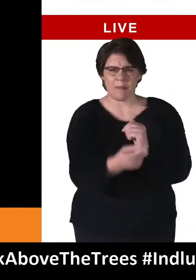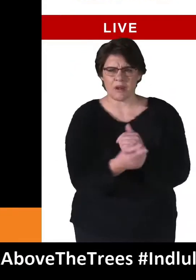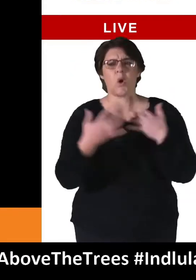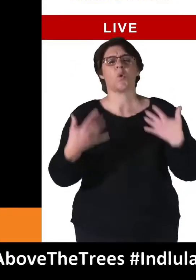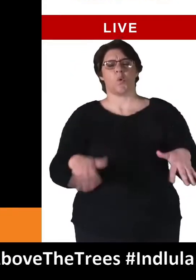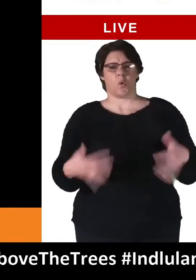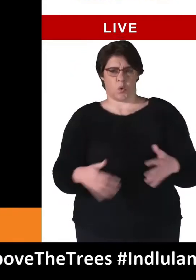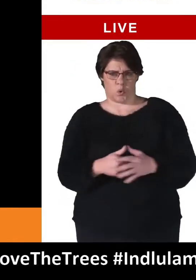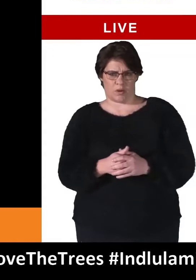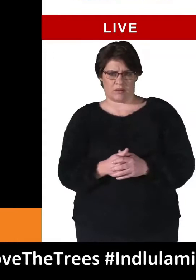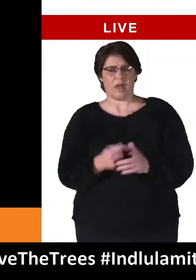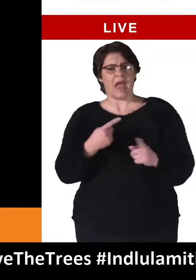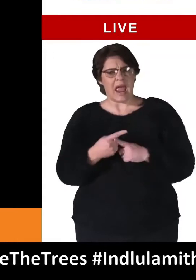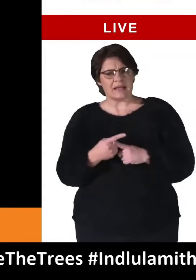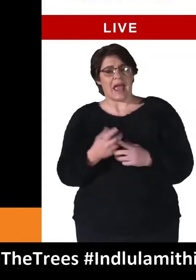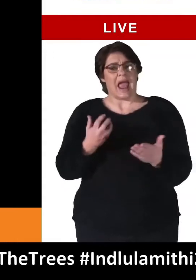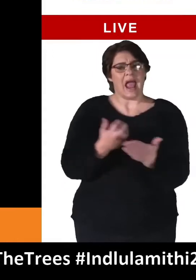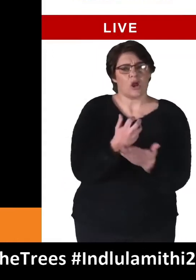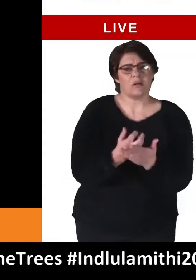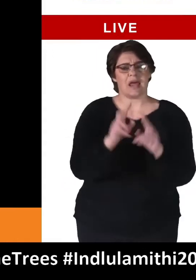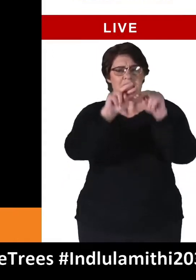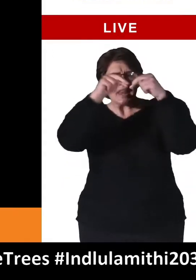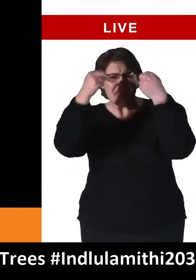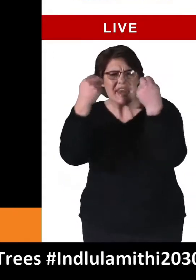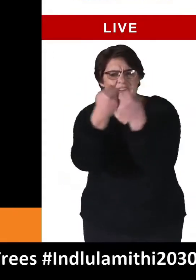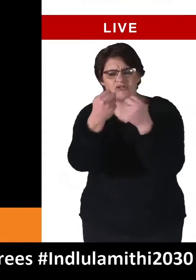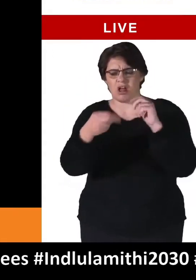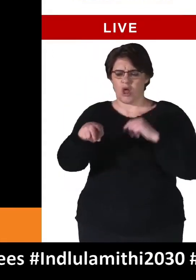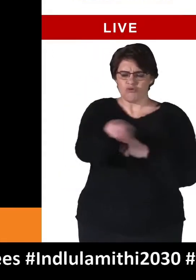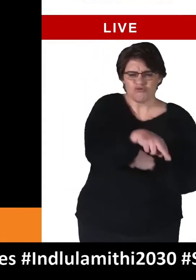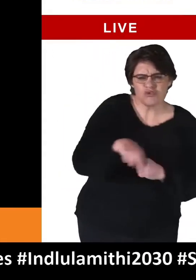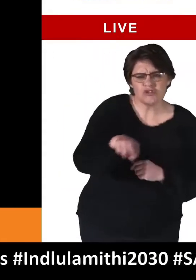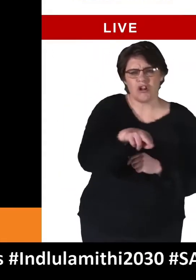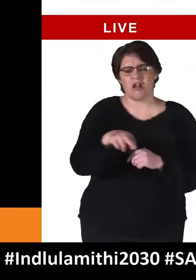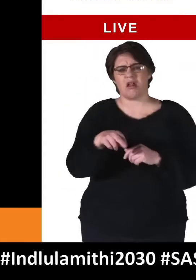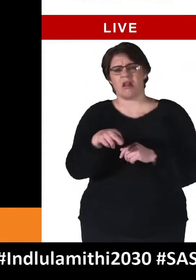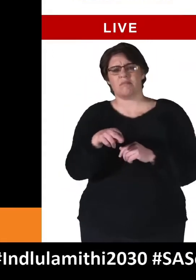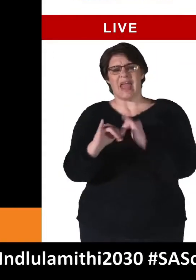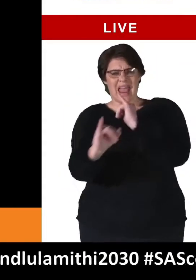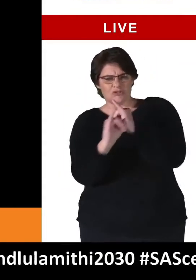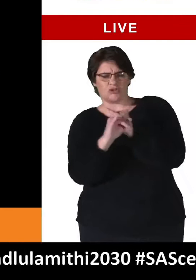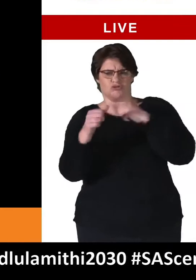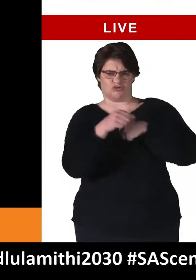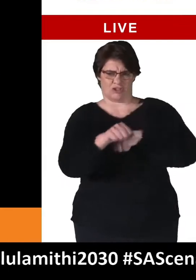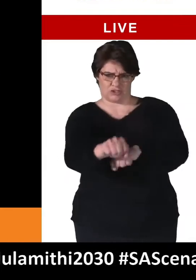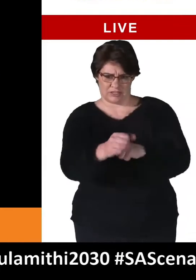fed into debates on economic, national, regional, and institutional strategies. It has featured in